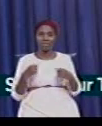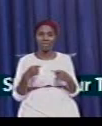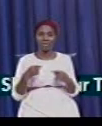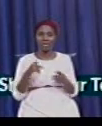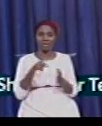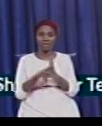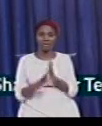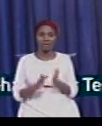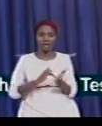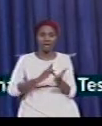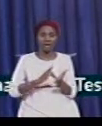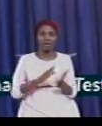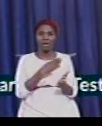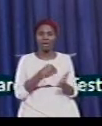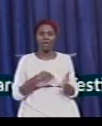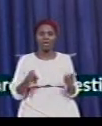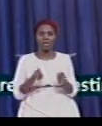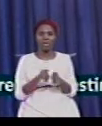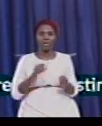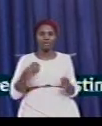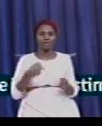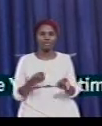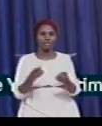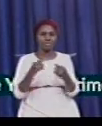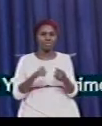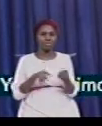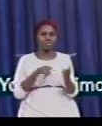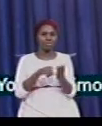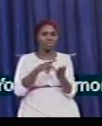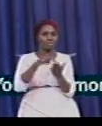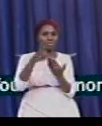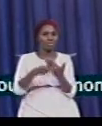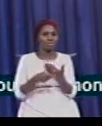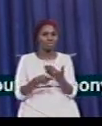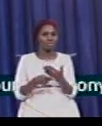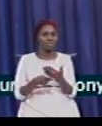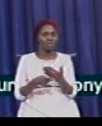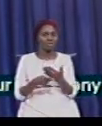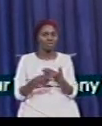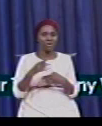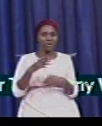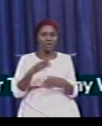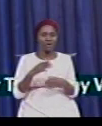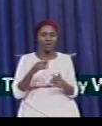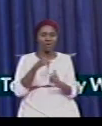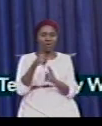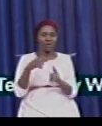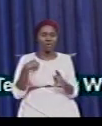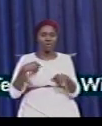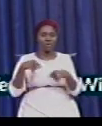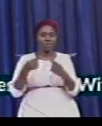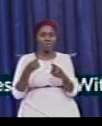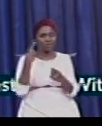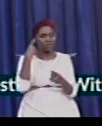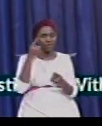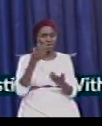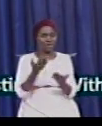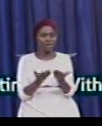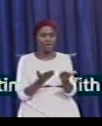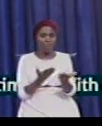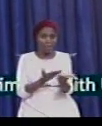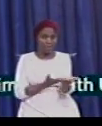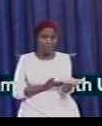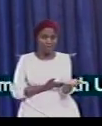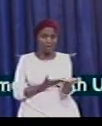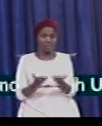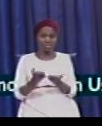program, Sunday, when we close from the morning service, we decide to go and pray. And as we are praying, I was